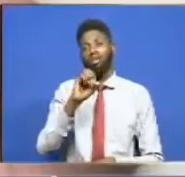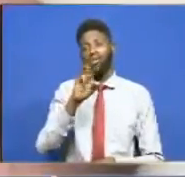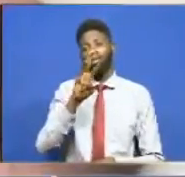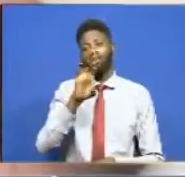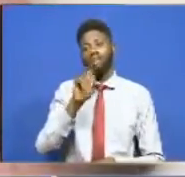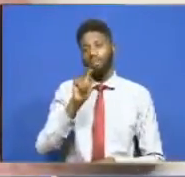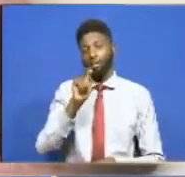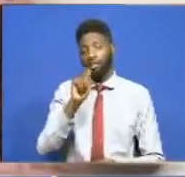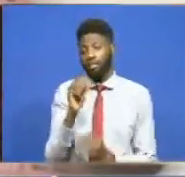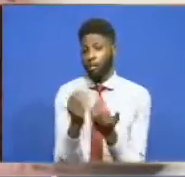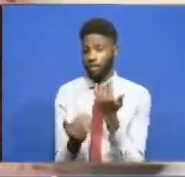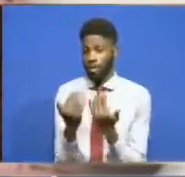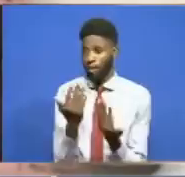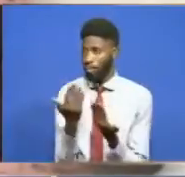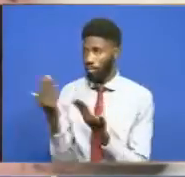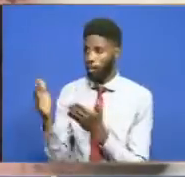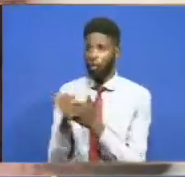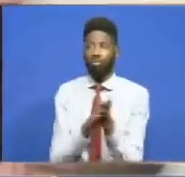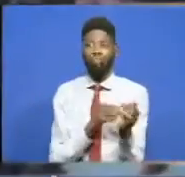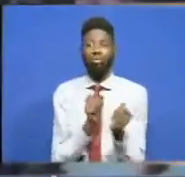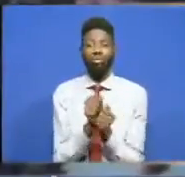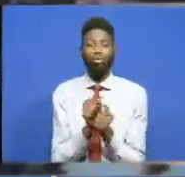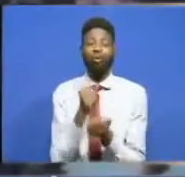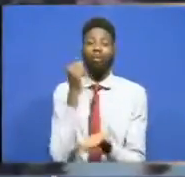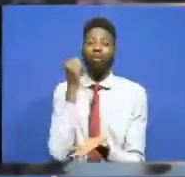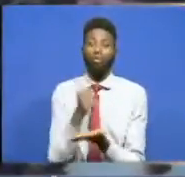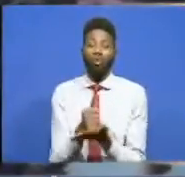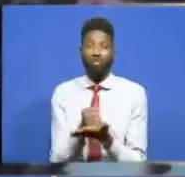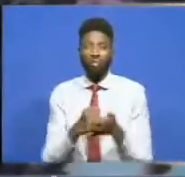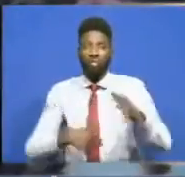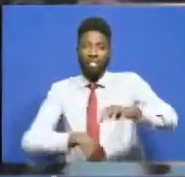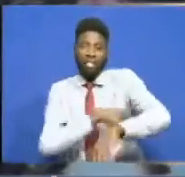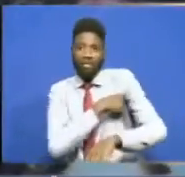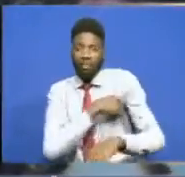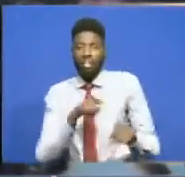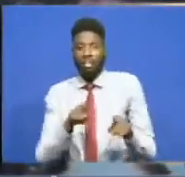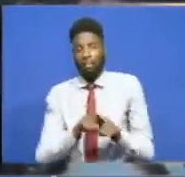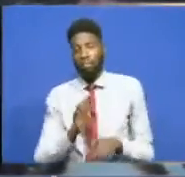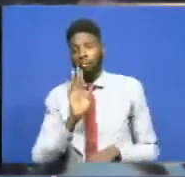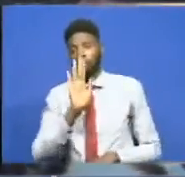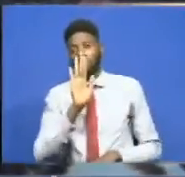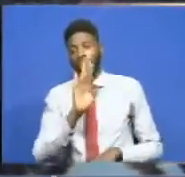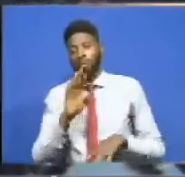Fire destroyed the offices of Sigowe location chief and his assistant.